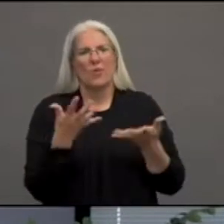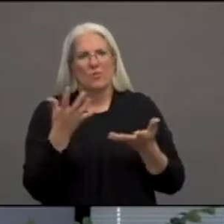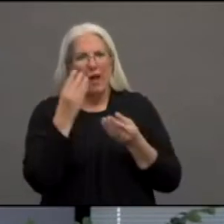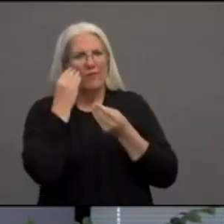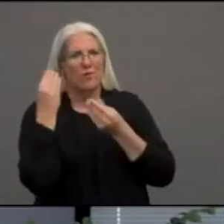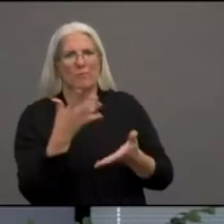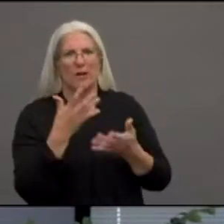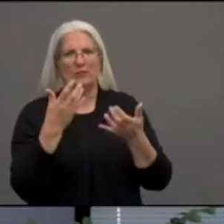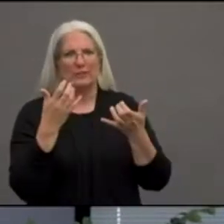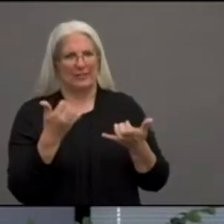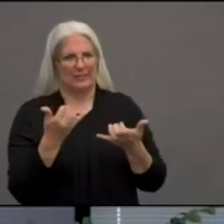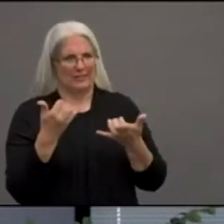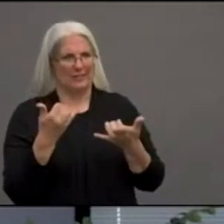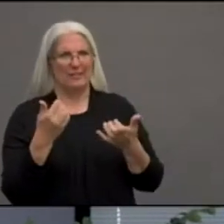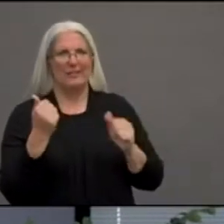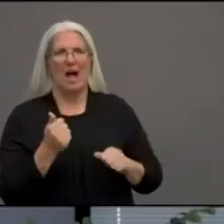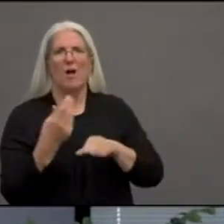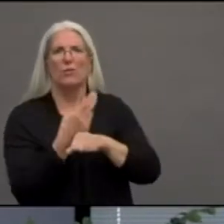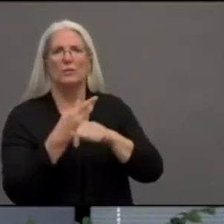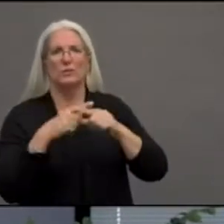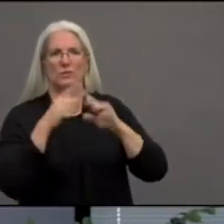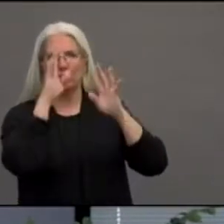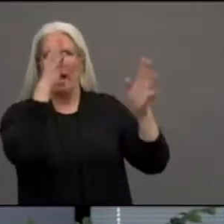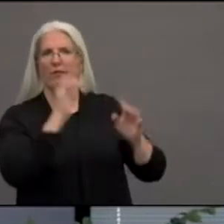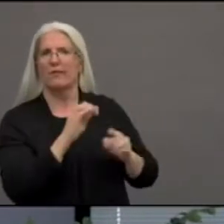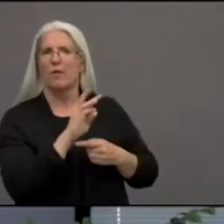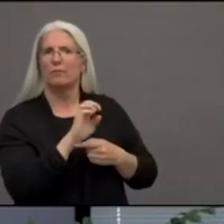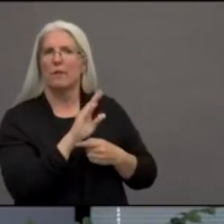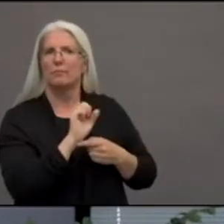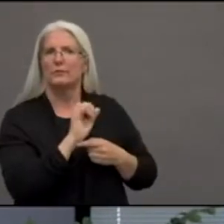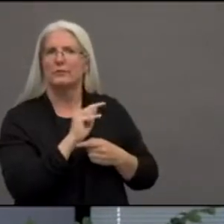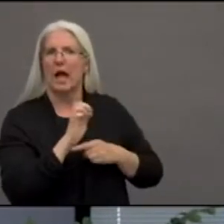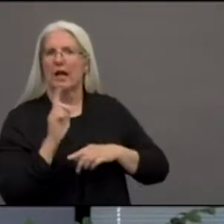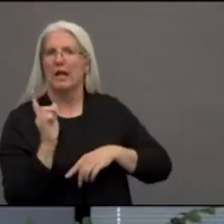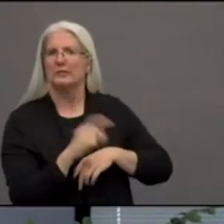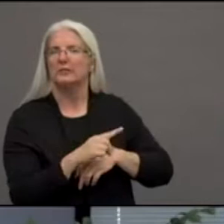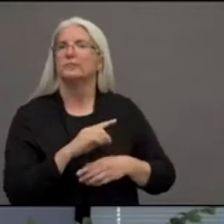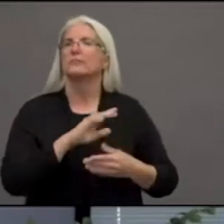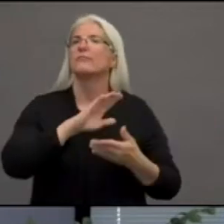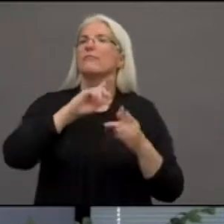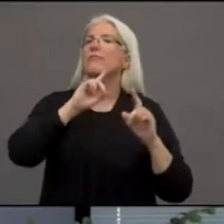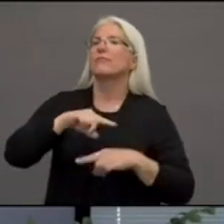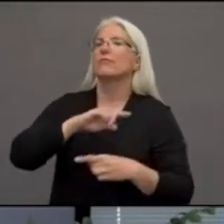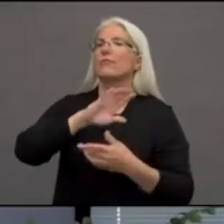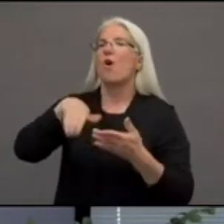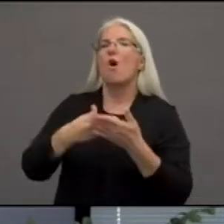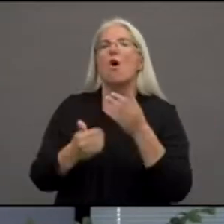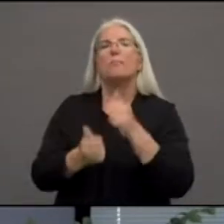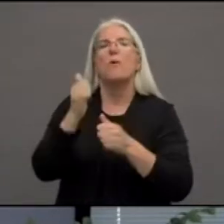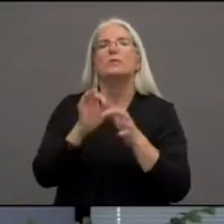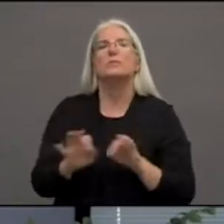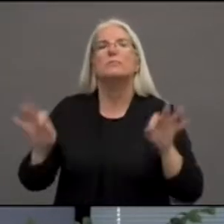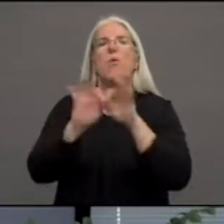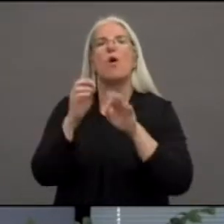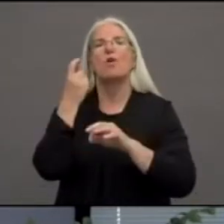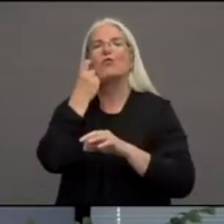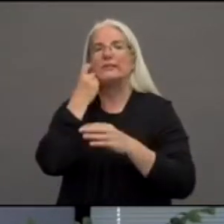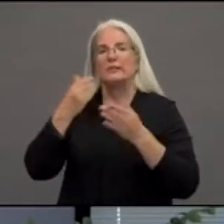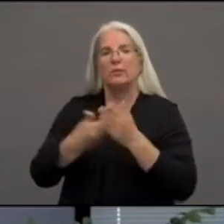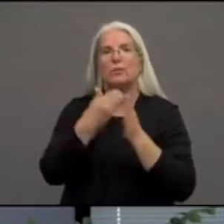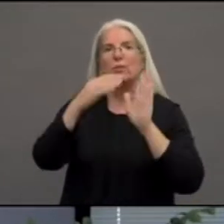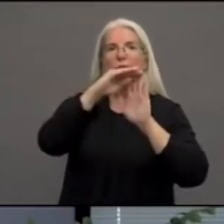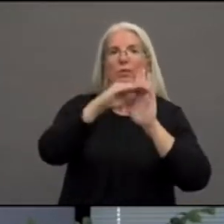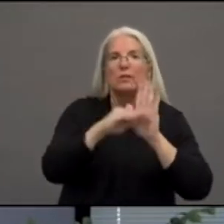website? So we took all the most relevant parts of the orders, recent orders, state orders, county